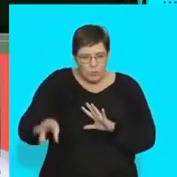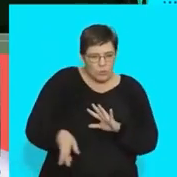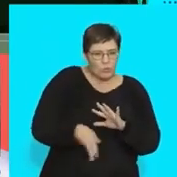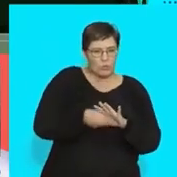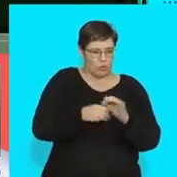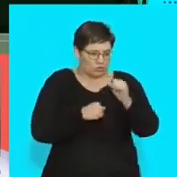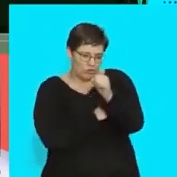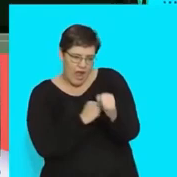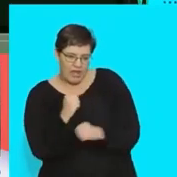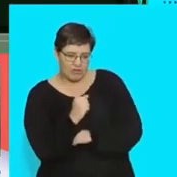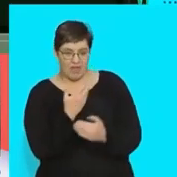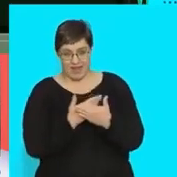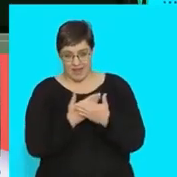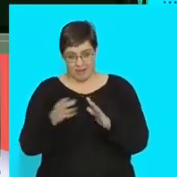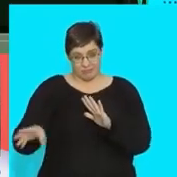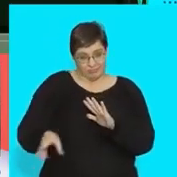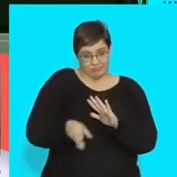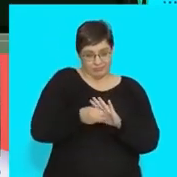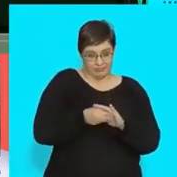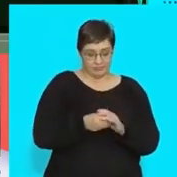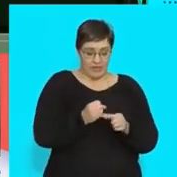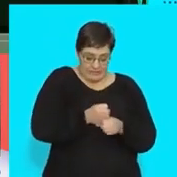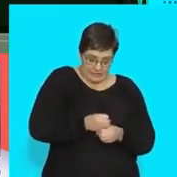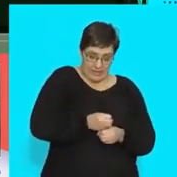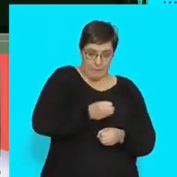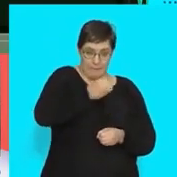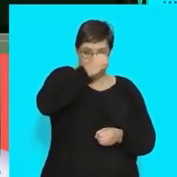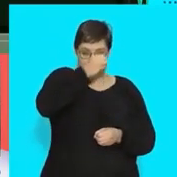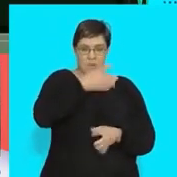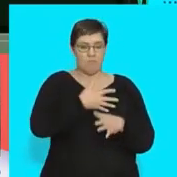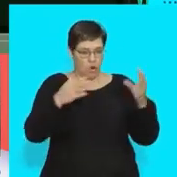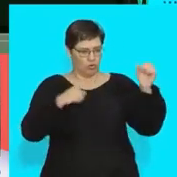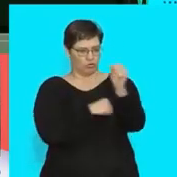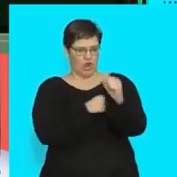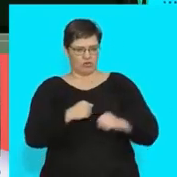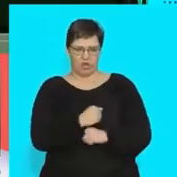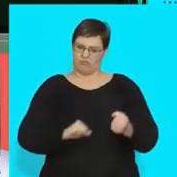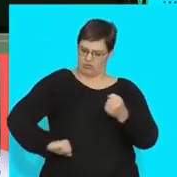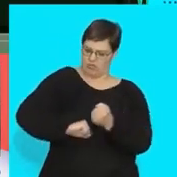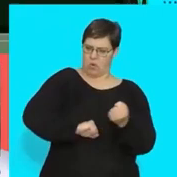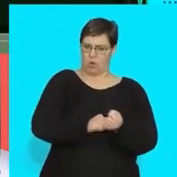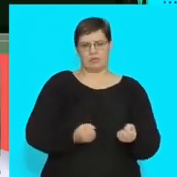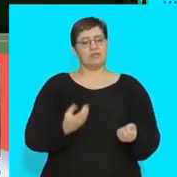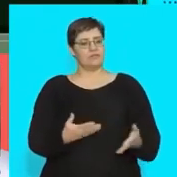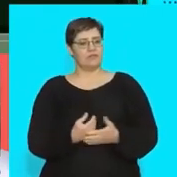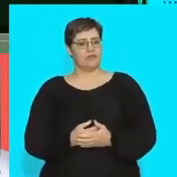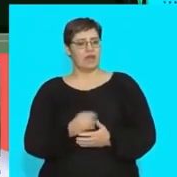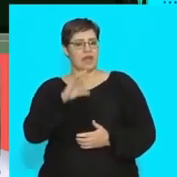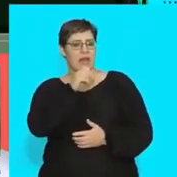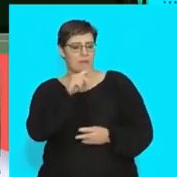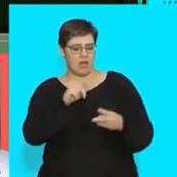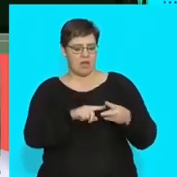structured to absorb the water. The stems, they're more structured support, right? They had parenchyma, sclerenchyma